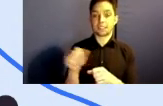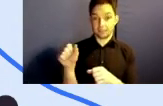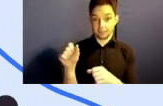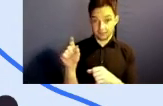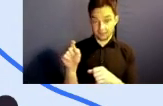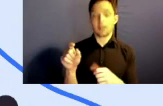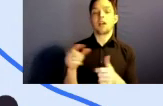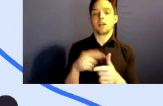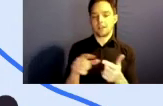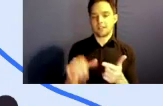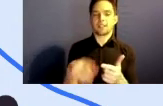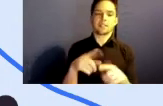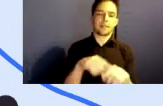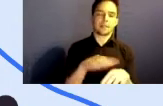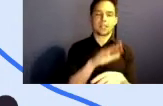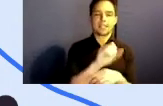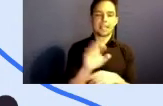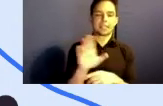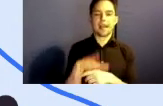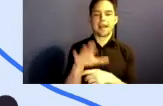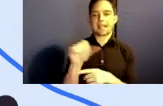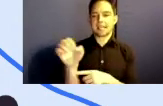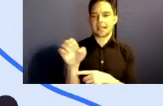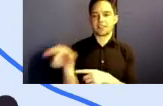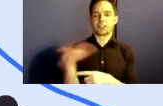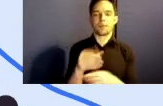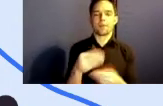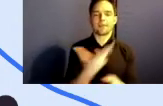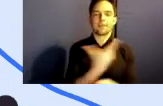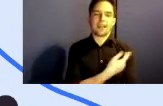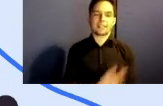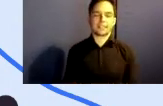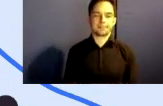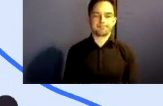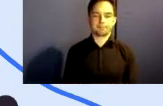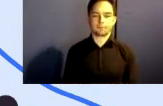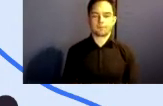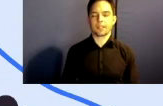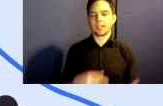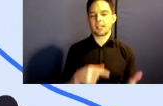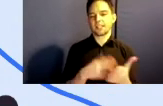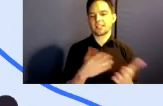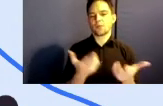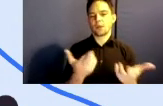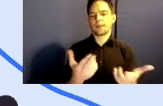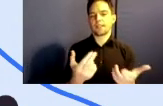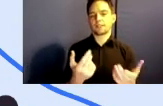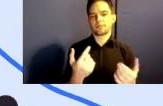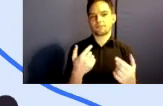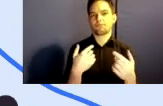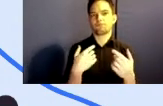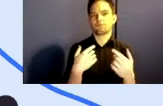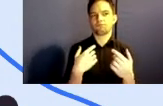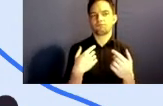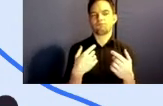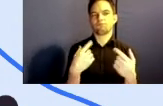It will be case by case, and she will get the vaccine. This is the recommendation that we have for, as of